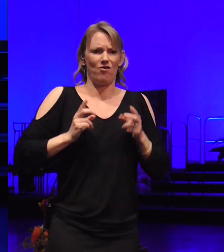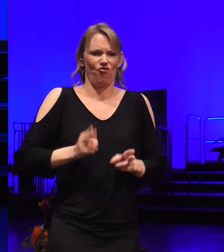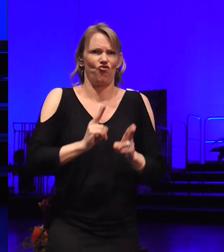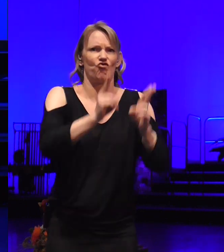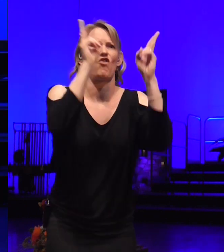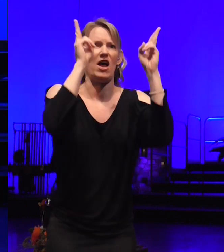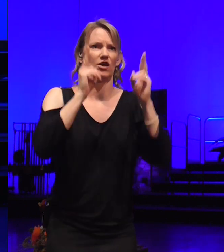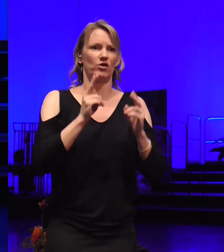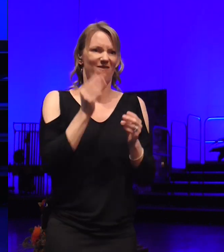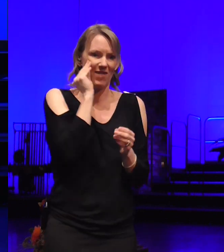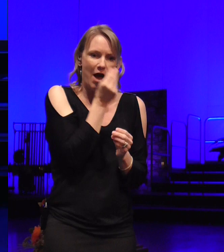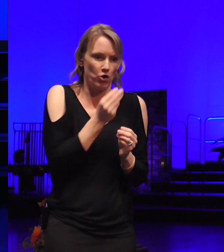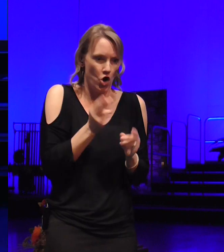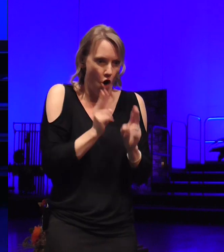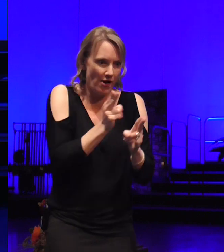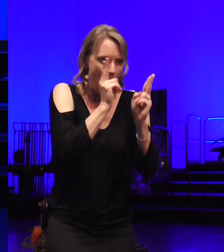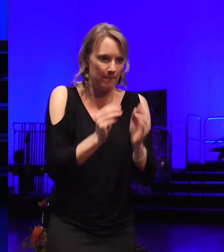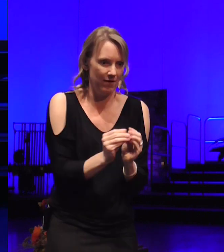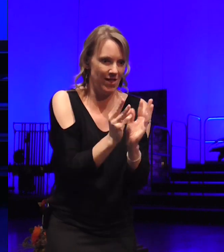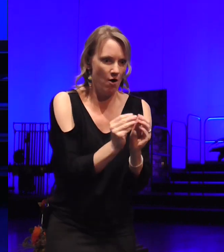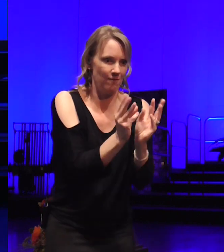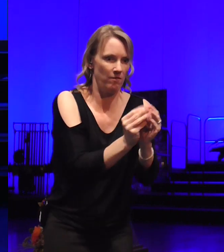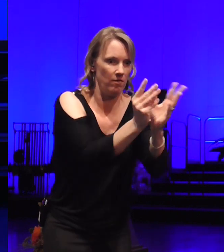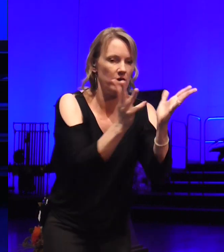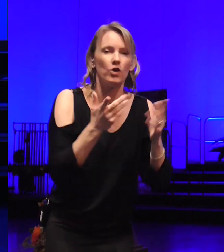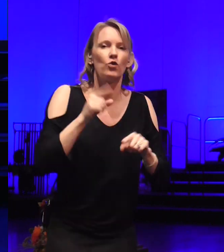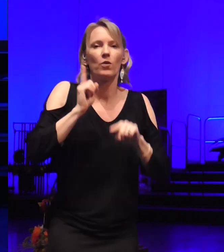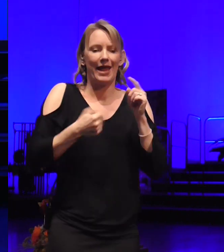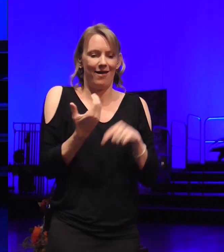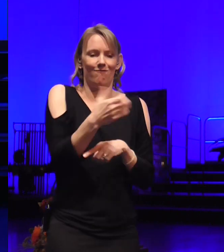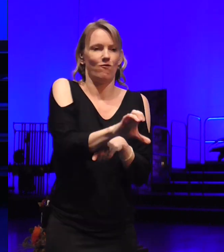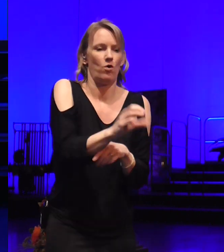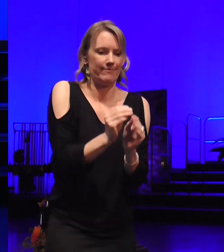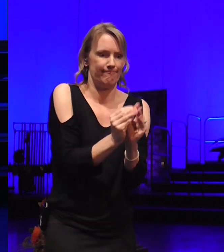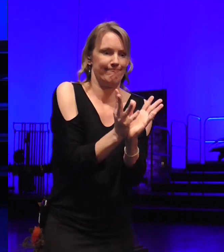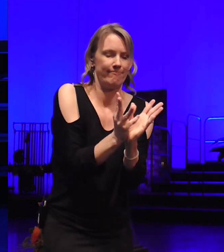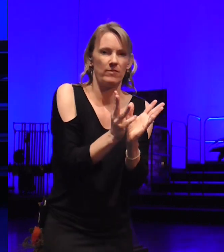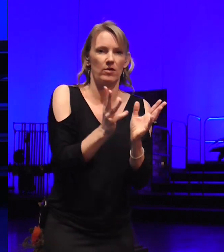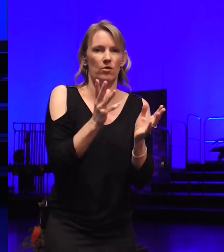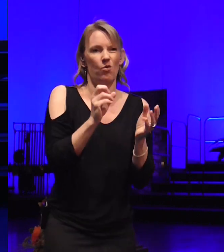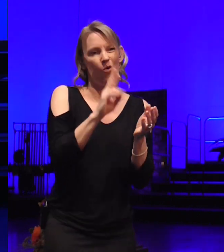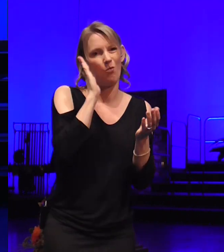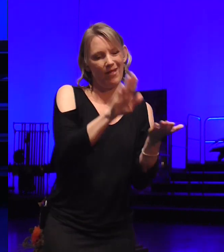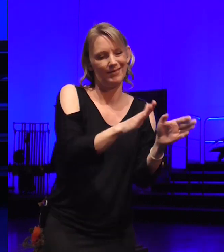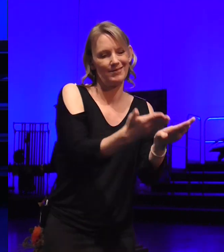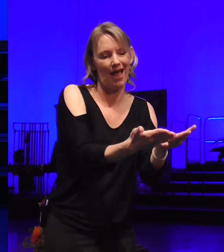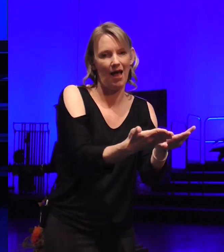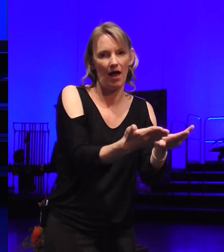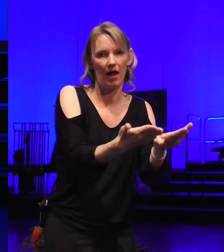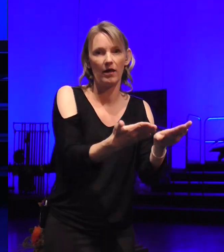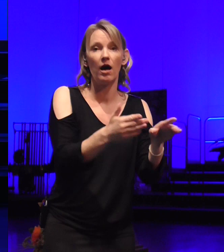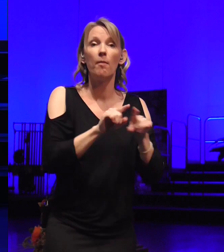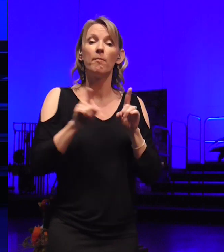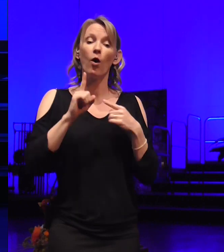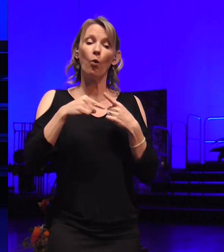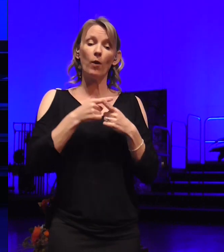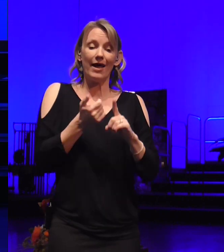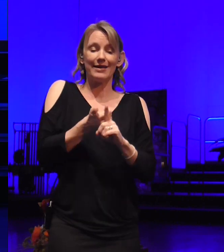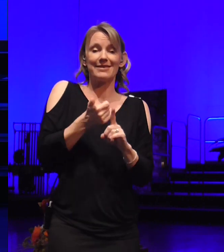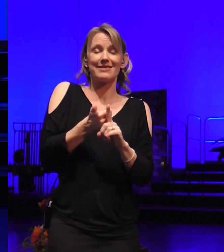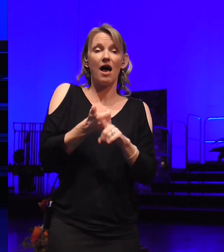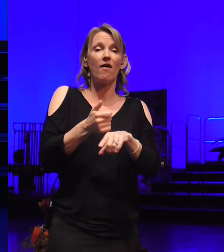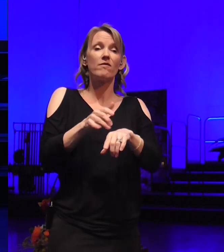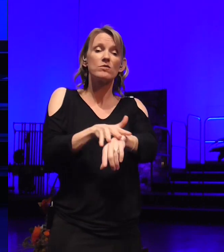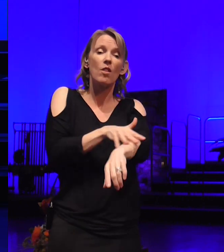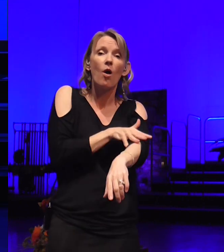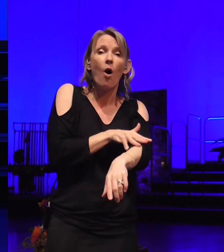the blooming of the flower. You can't force it open or it will die. But it does, when allowed to